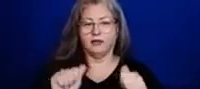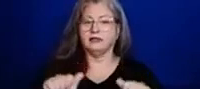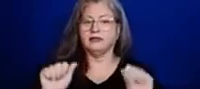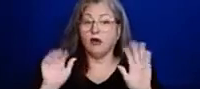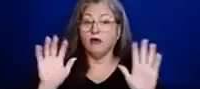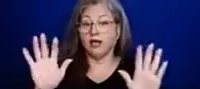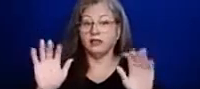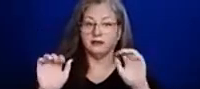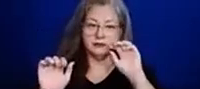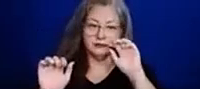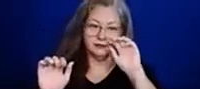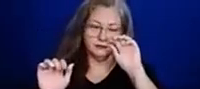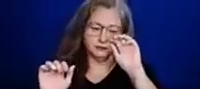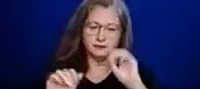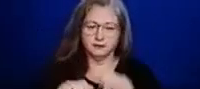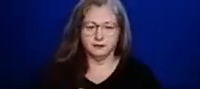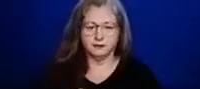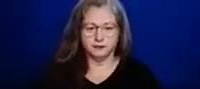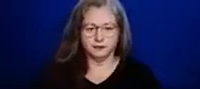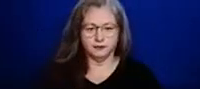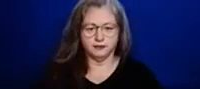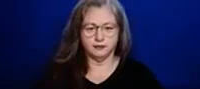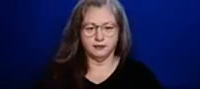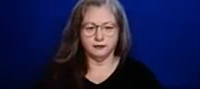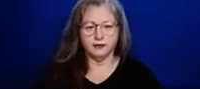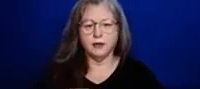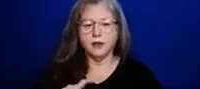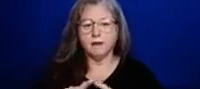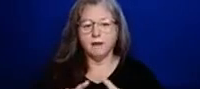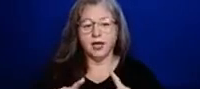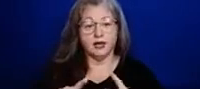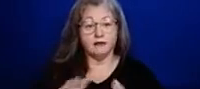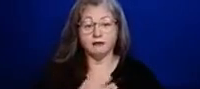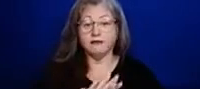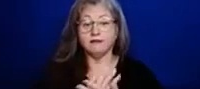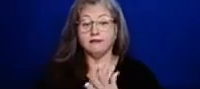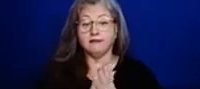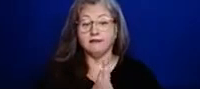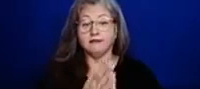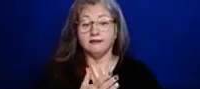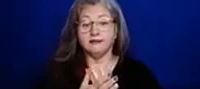the sacrifices that I was taking, but it's turned.